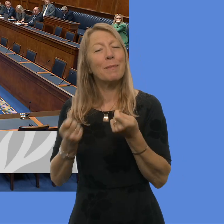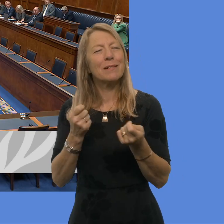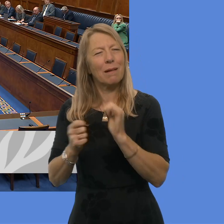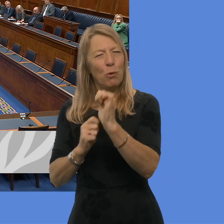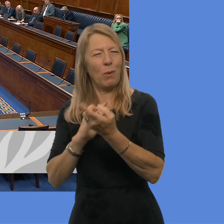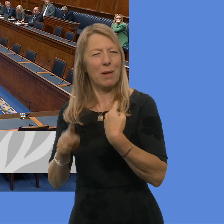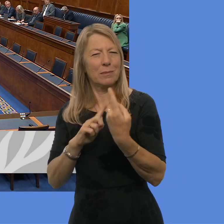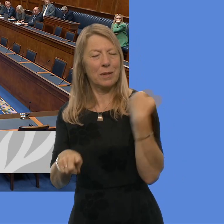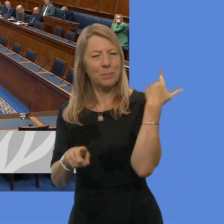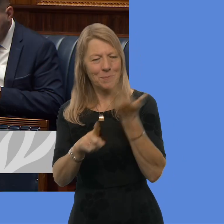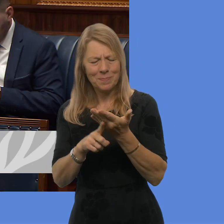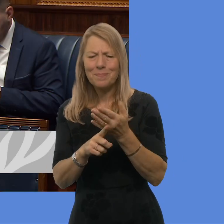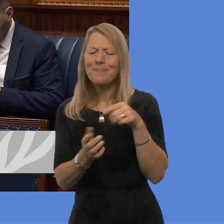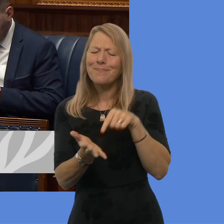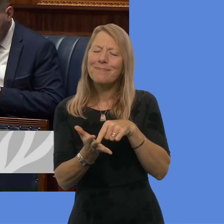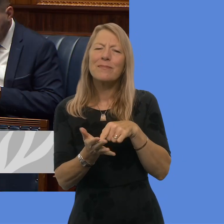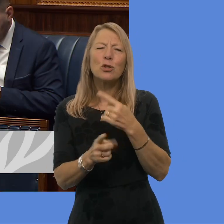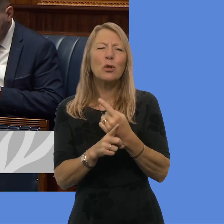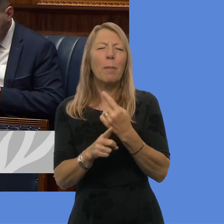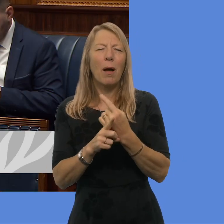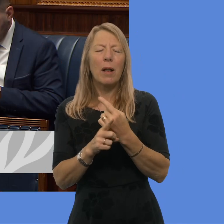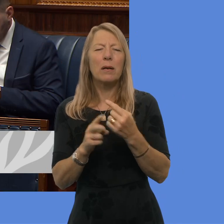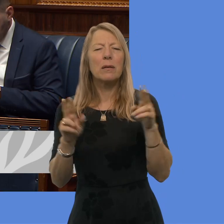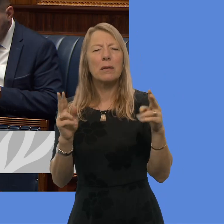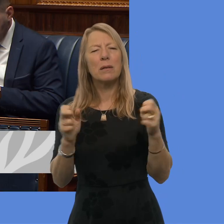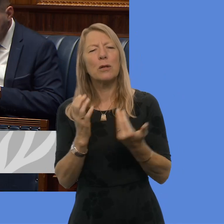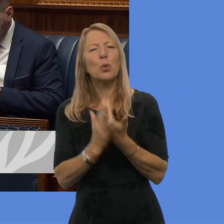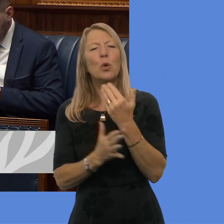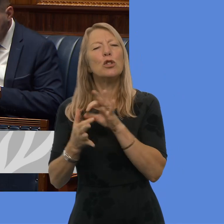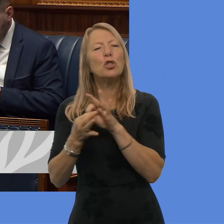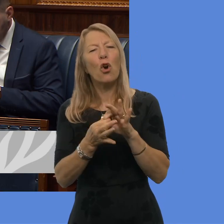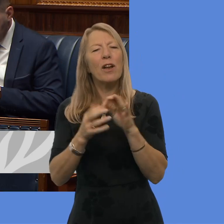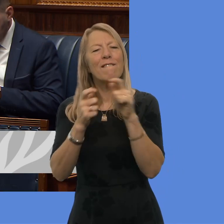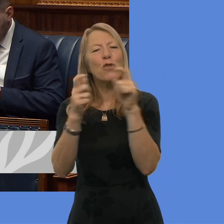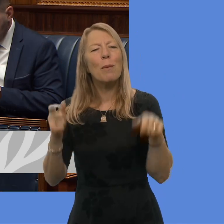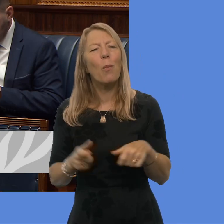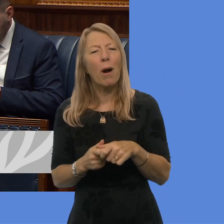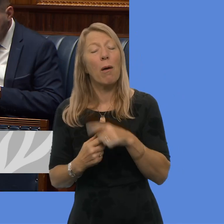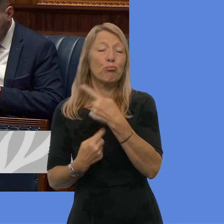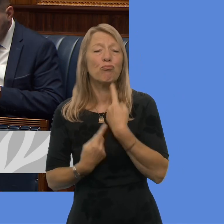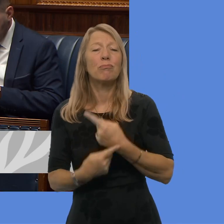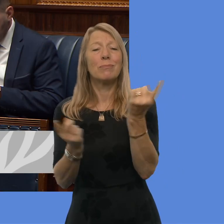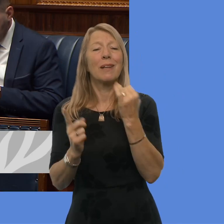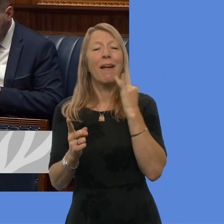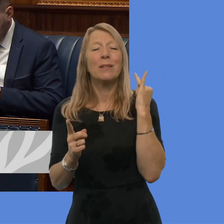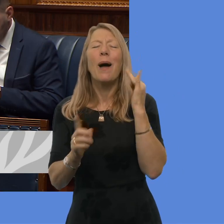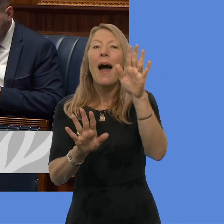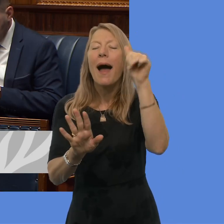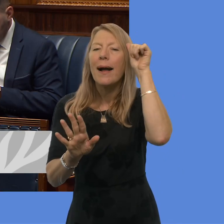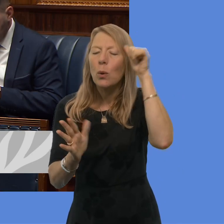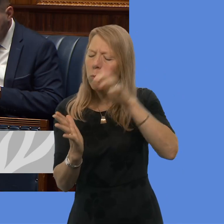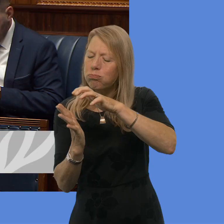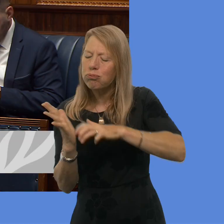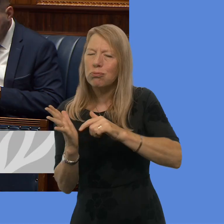up on the joint framework that was announced last week, and I'm not asking you to pass judgment on it just yet, but Minister, your department does have